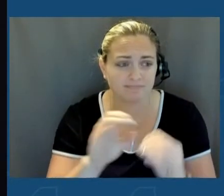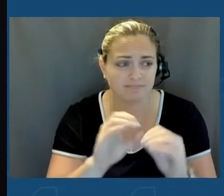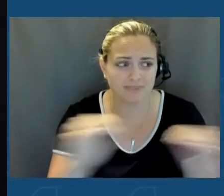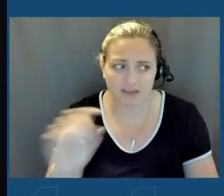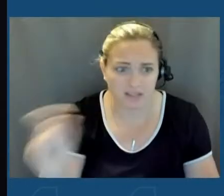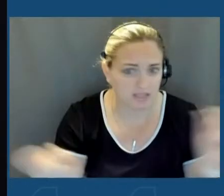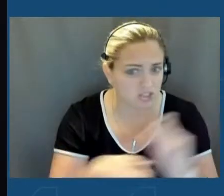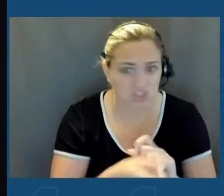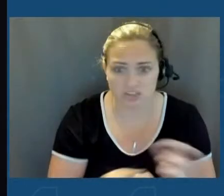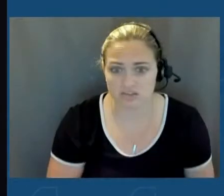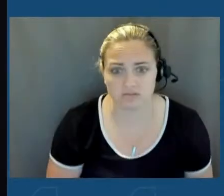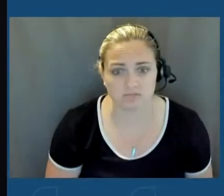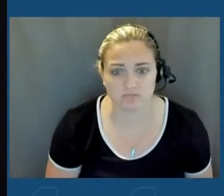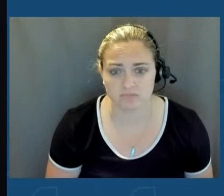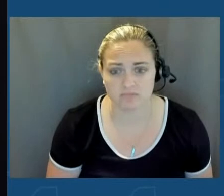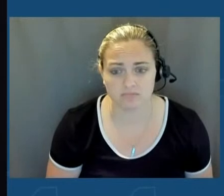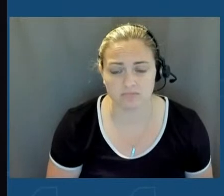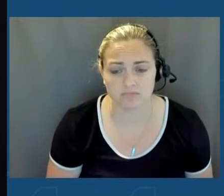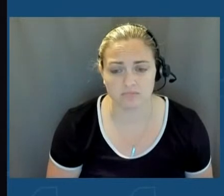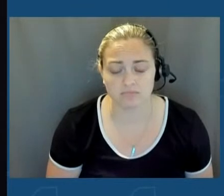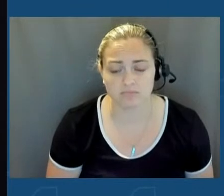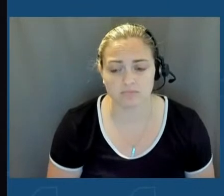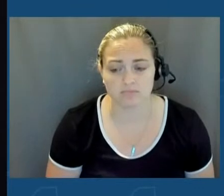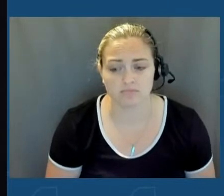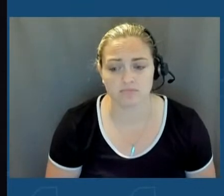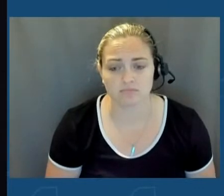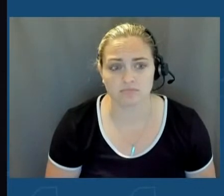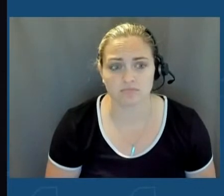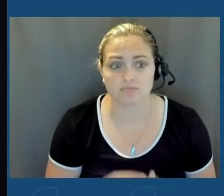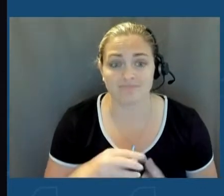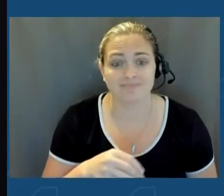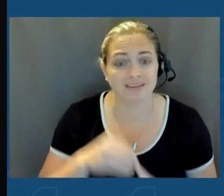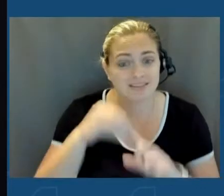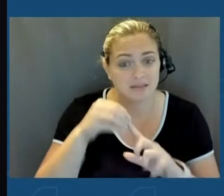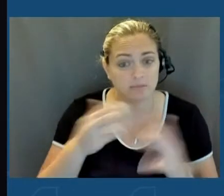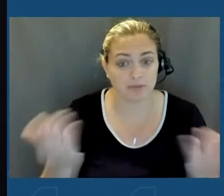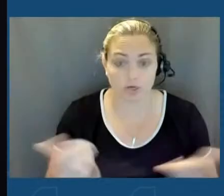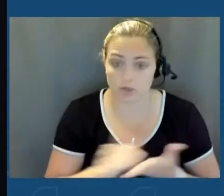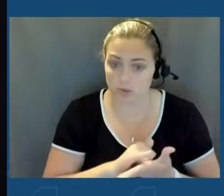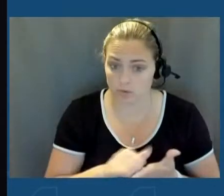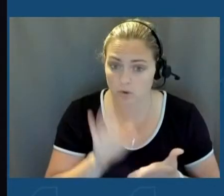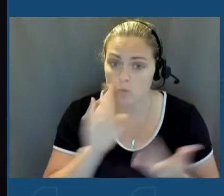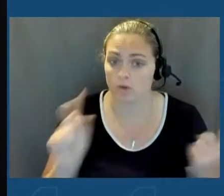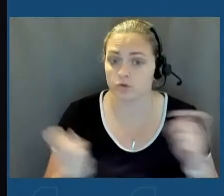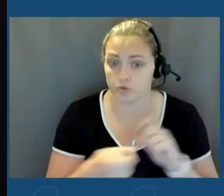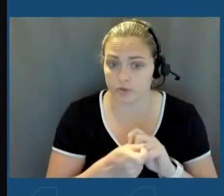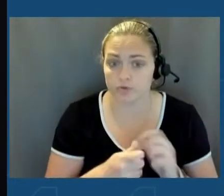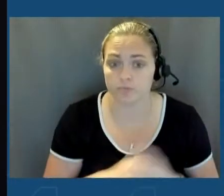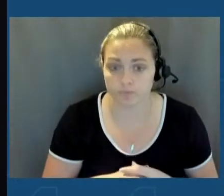ever changes. Except here in New York. In New York,